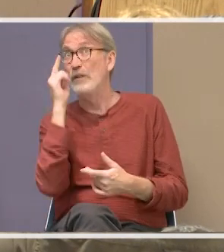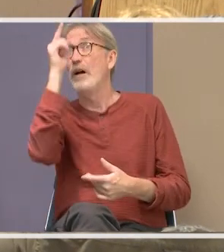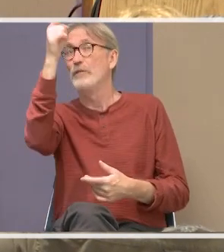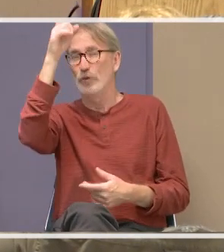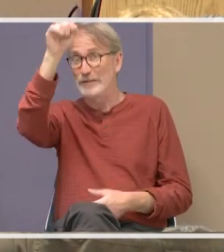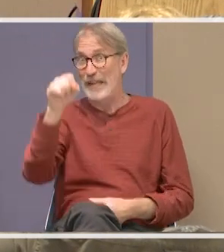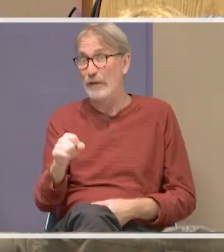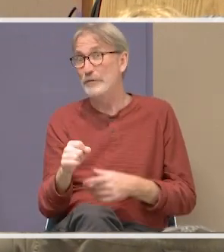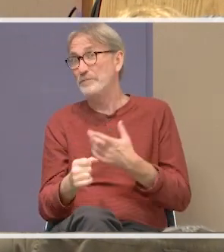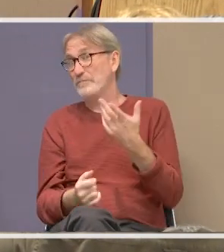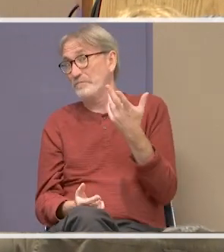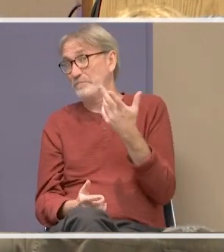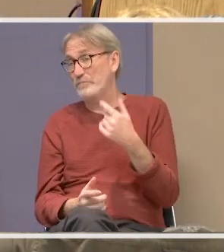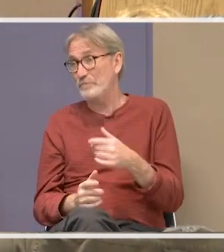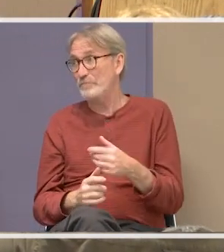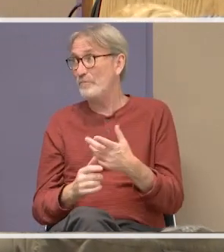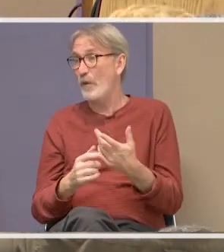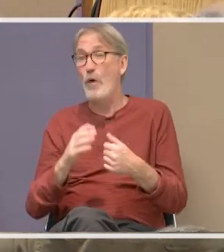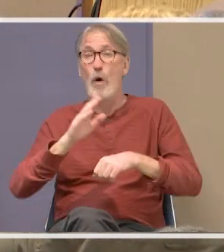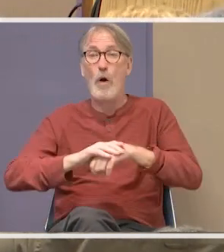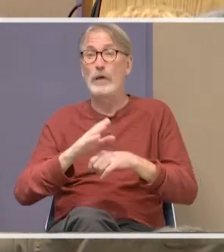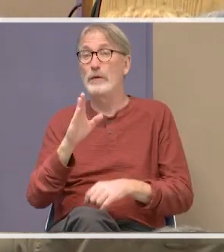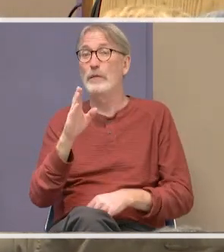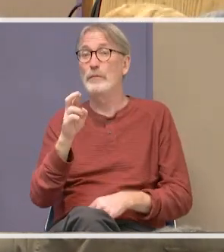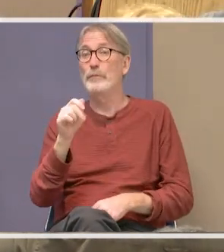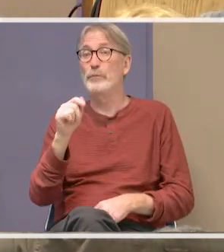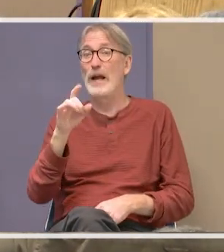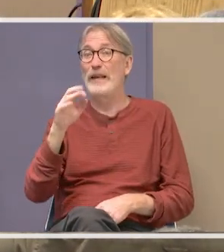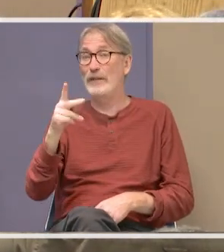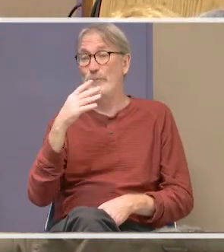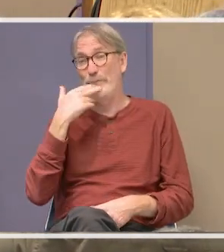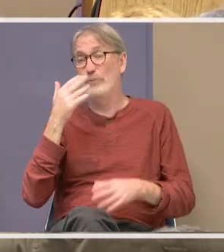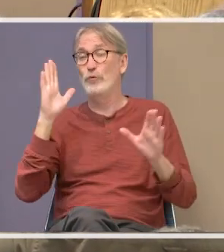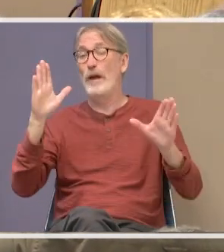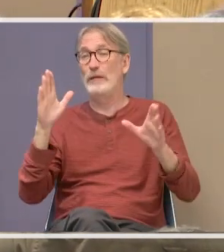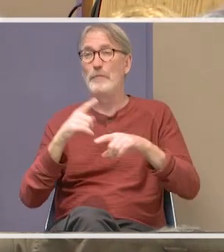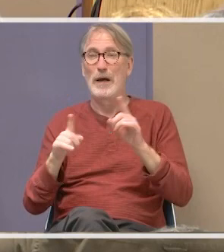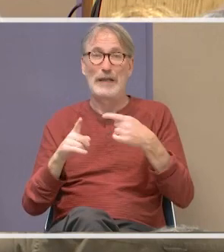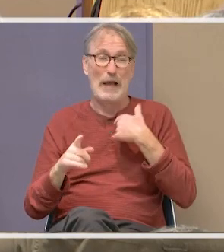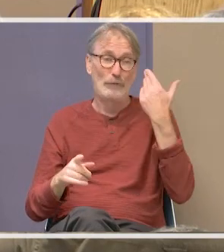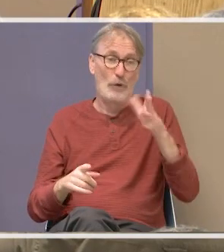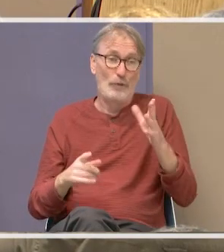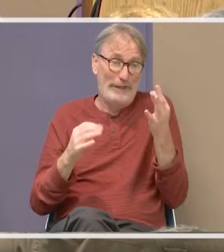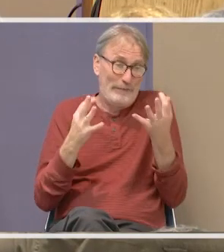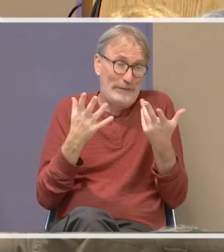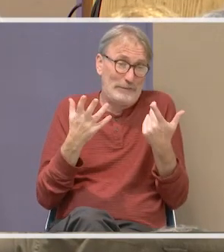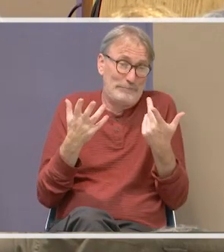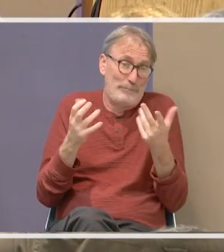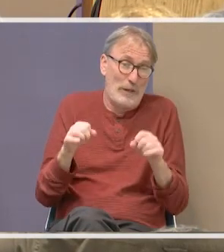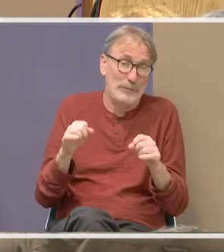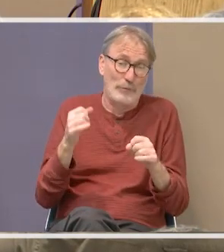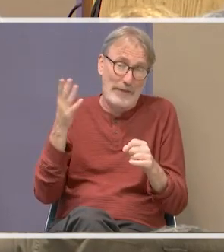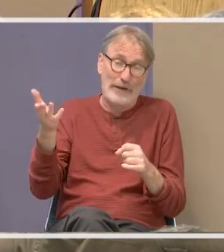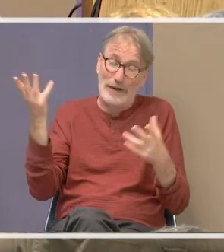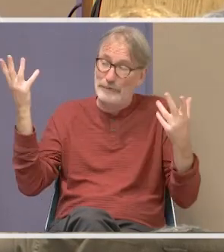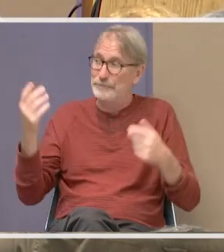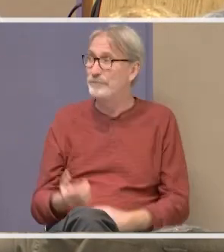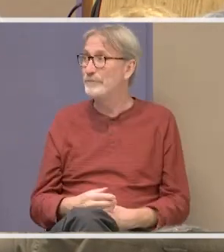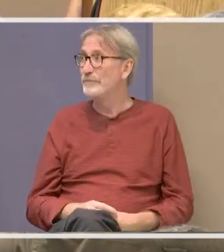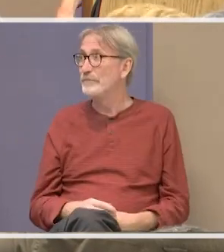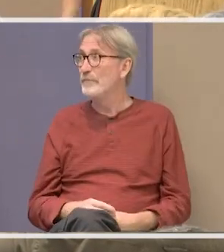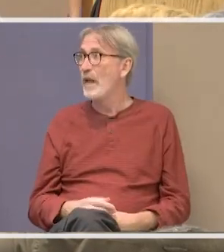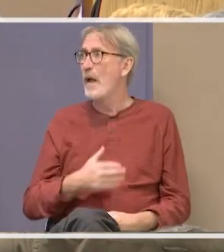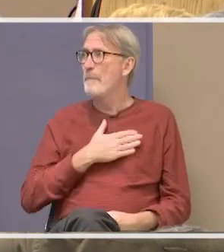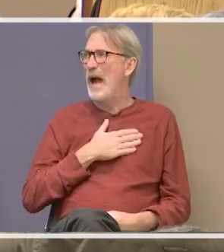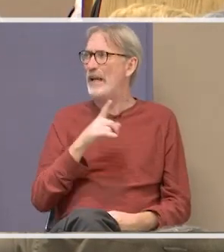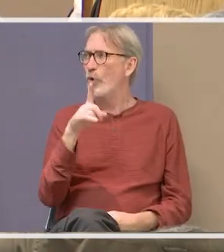further south on Braddock would be great, but I don't know. That's a tricky intersection. And then finally, my